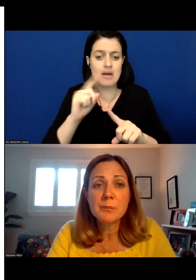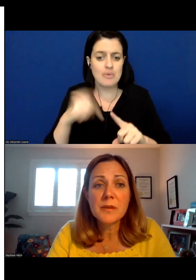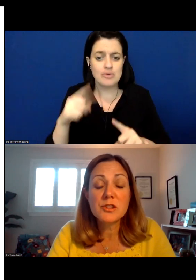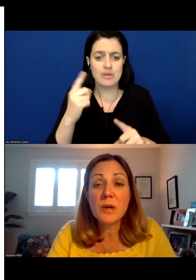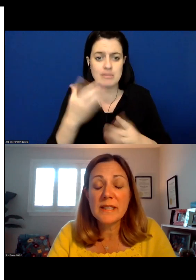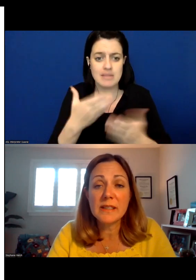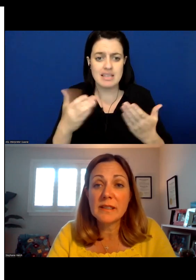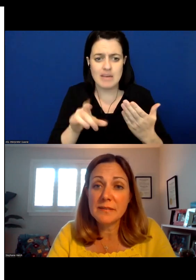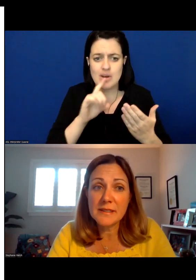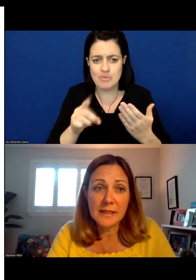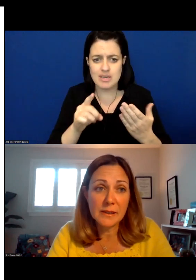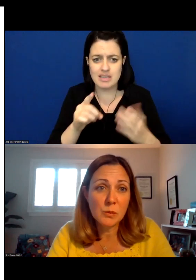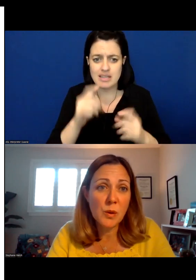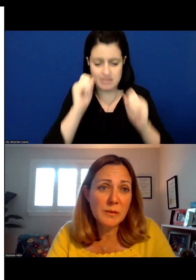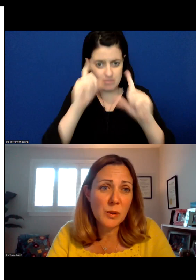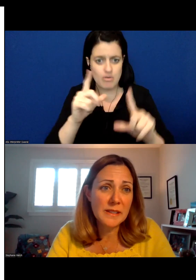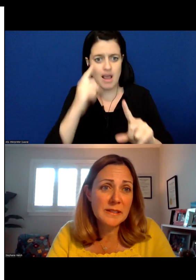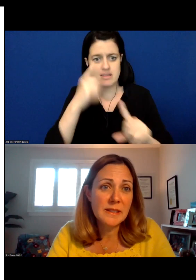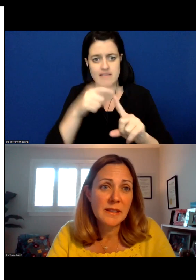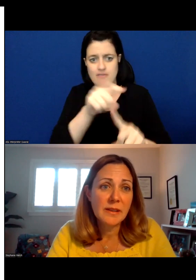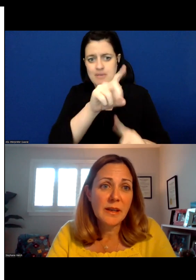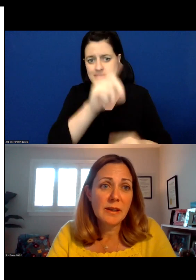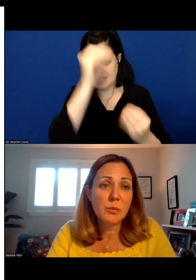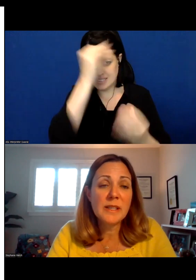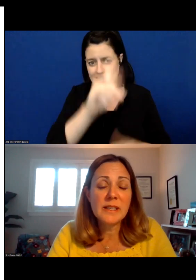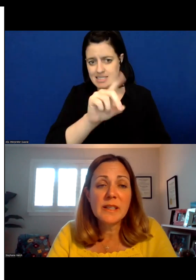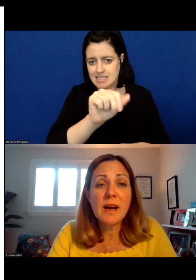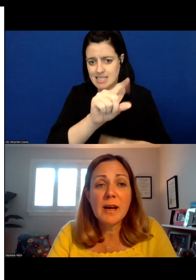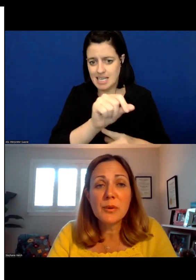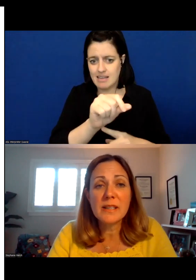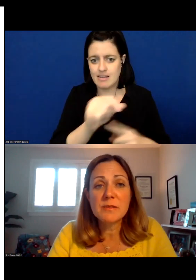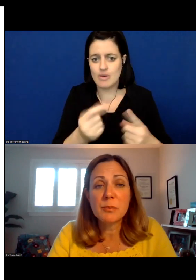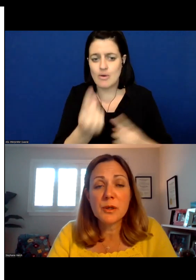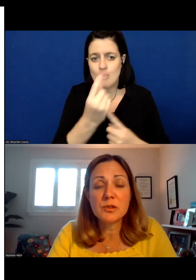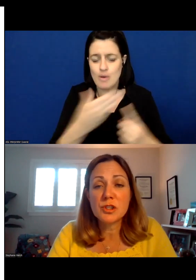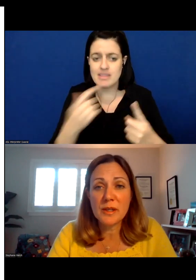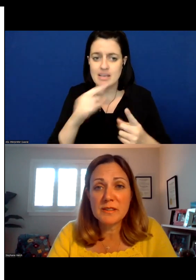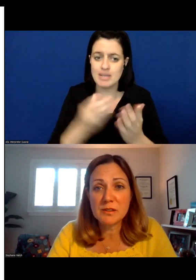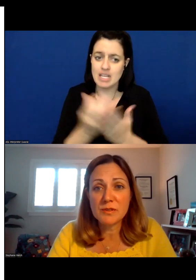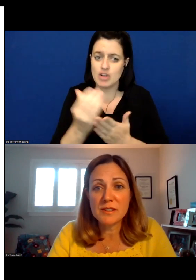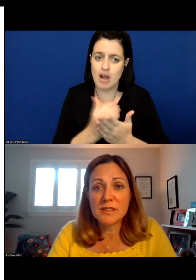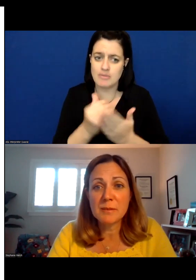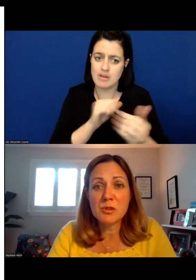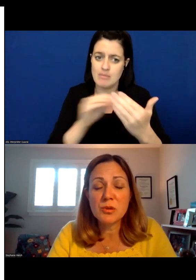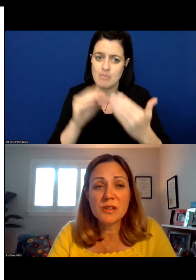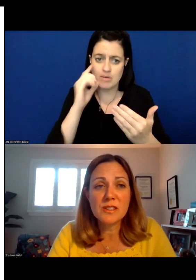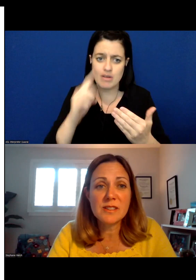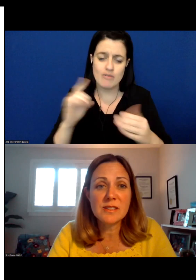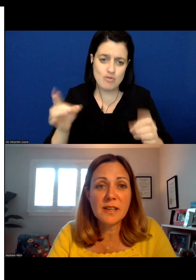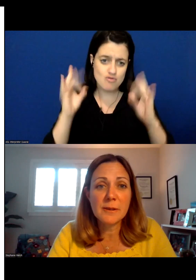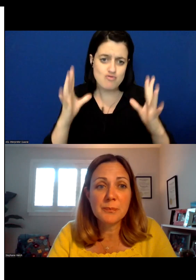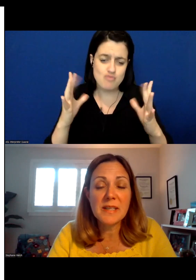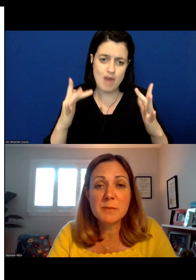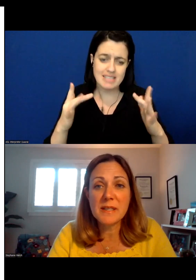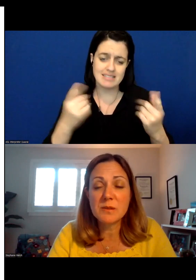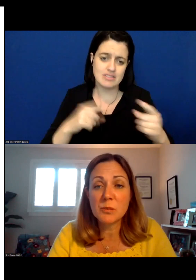really striking in the data. One was we need a comprehensive approach to crisis services. And I'm sure that this